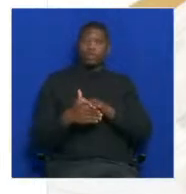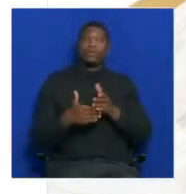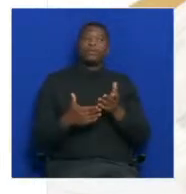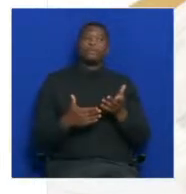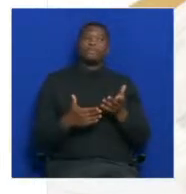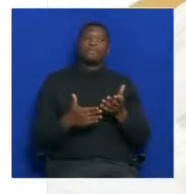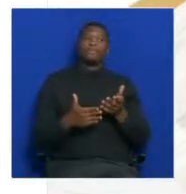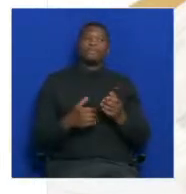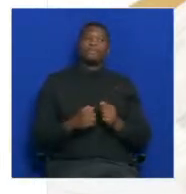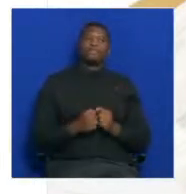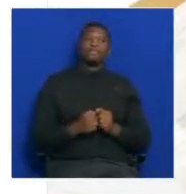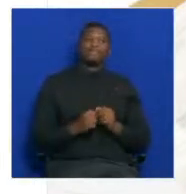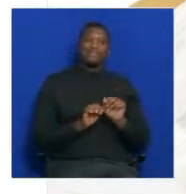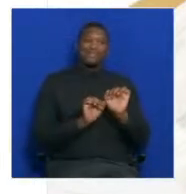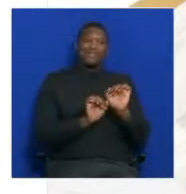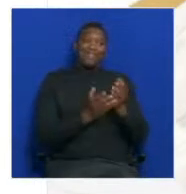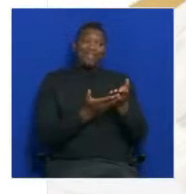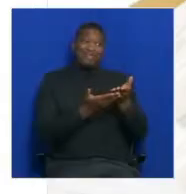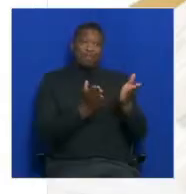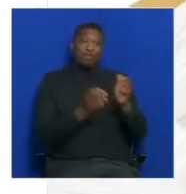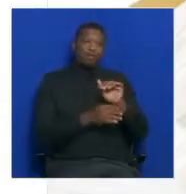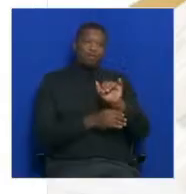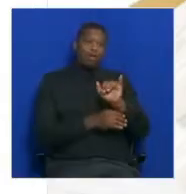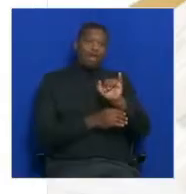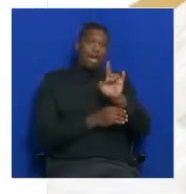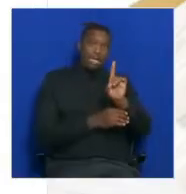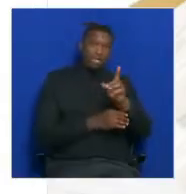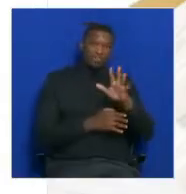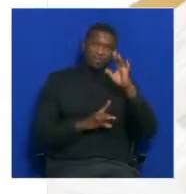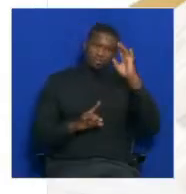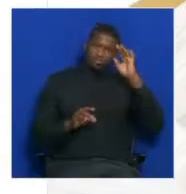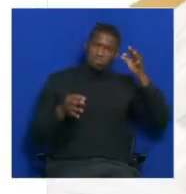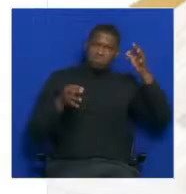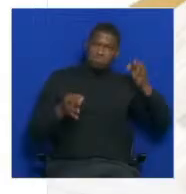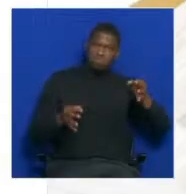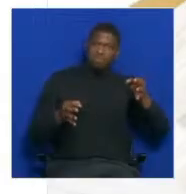the ID would have taken decision on those matters.